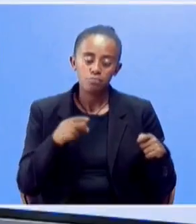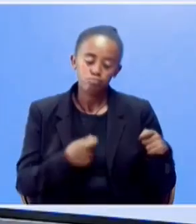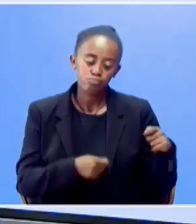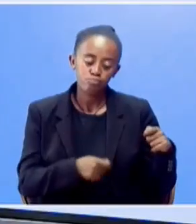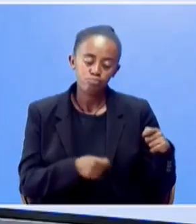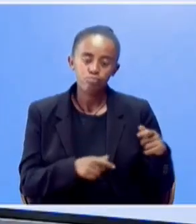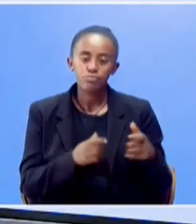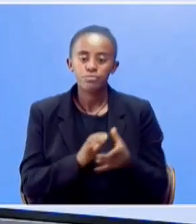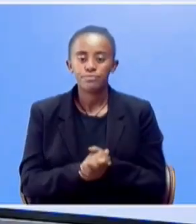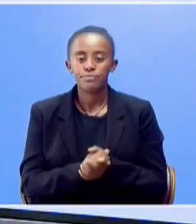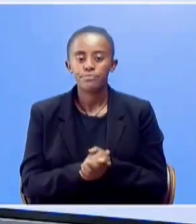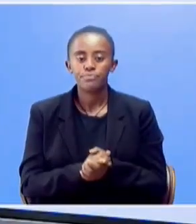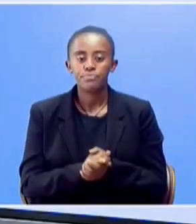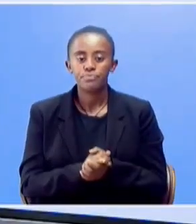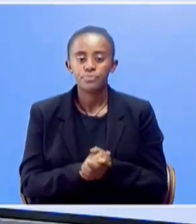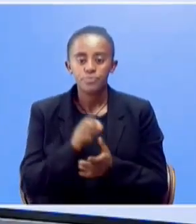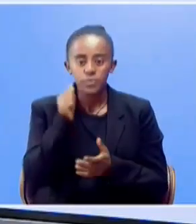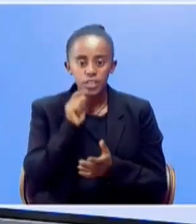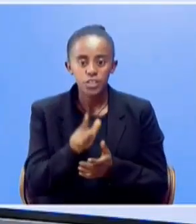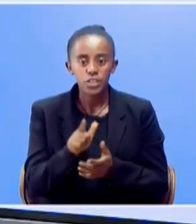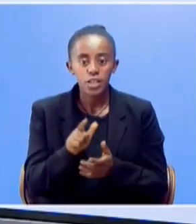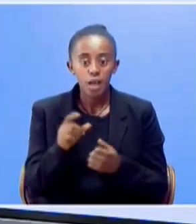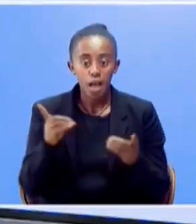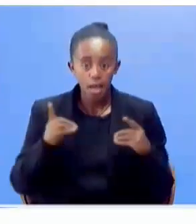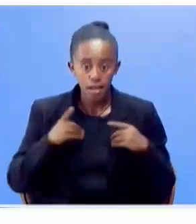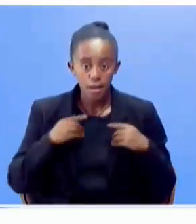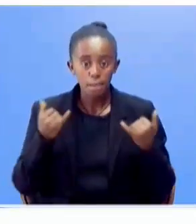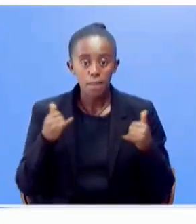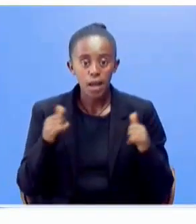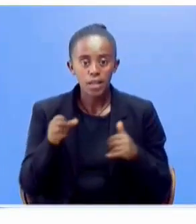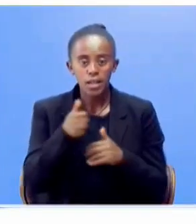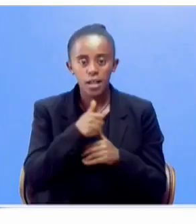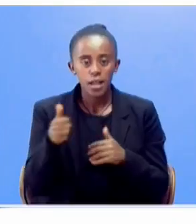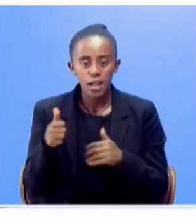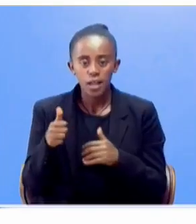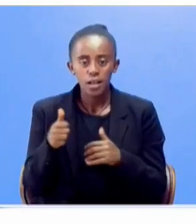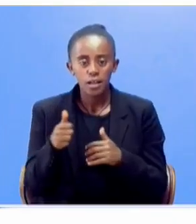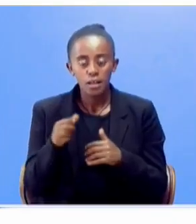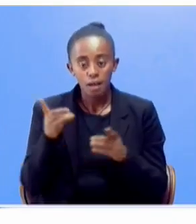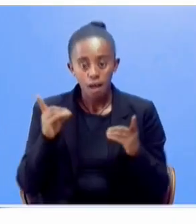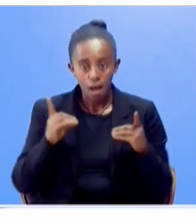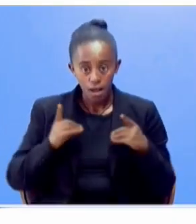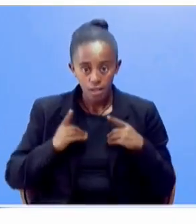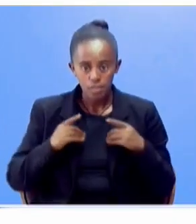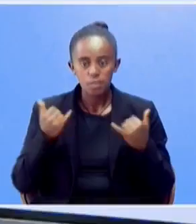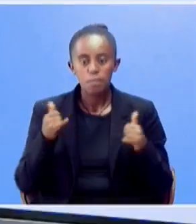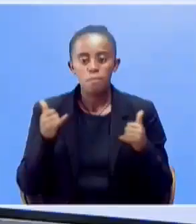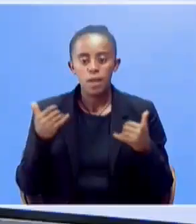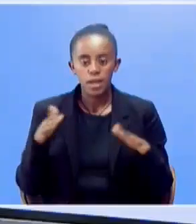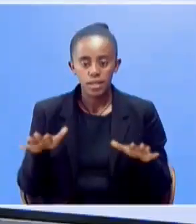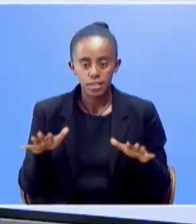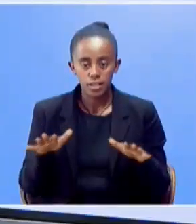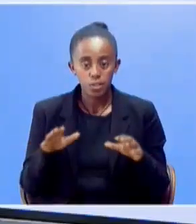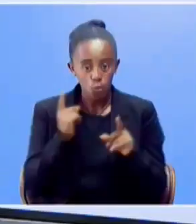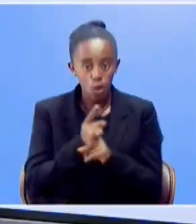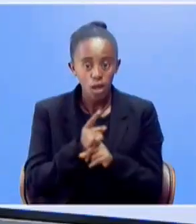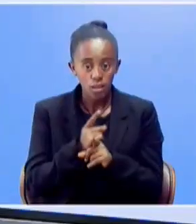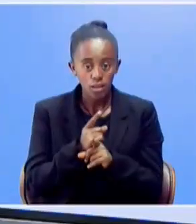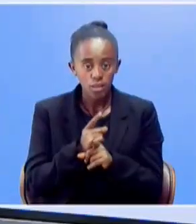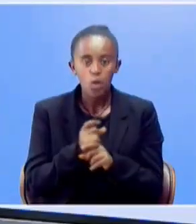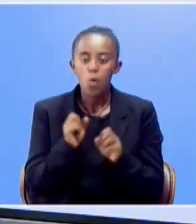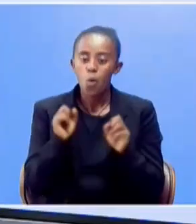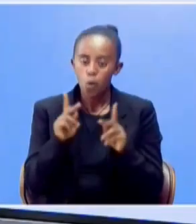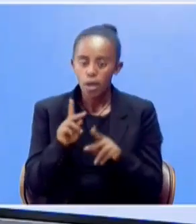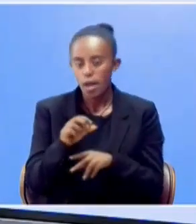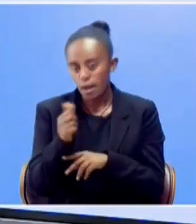Okay. She had played a guitar. Had played. All right? Okay,